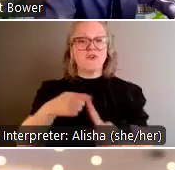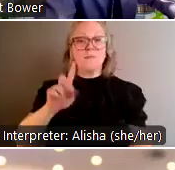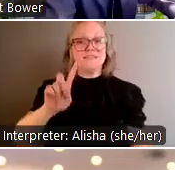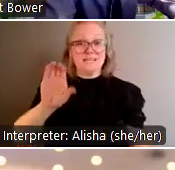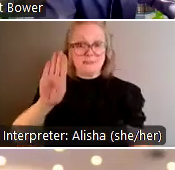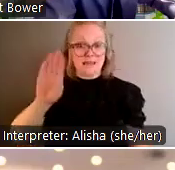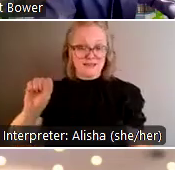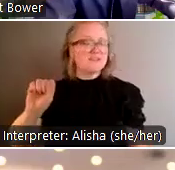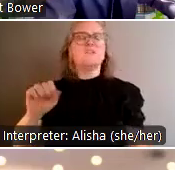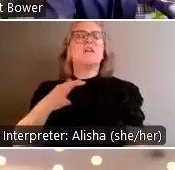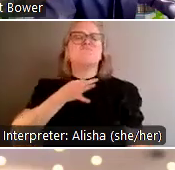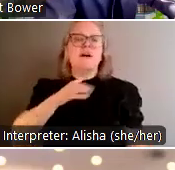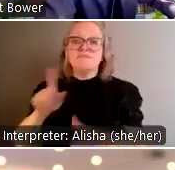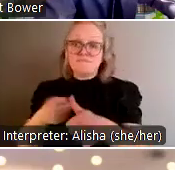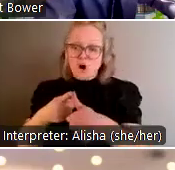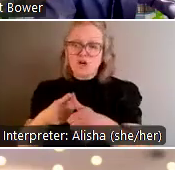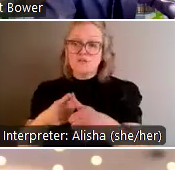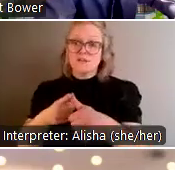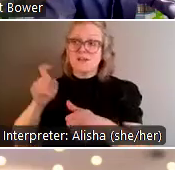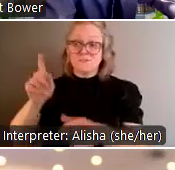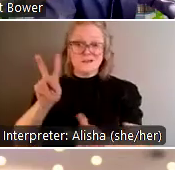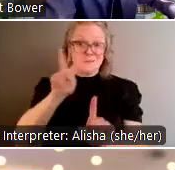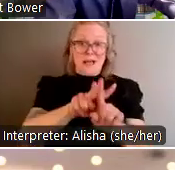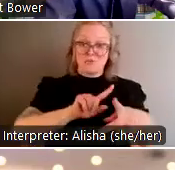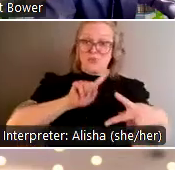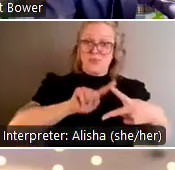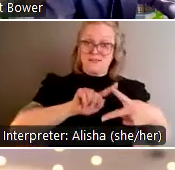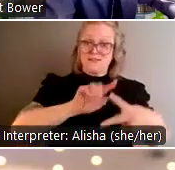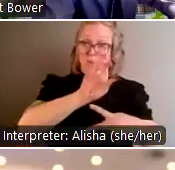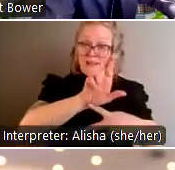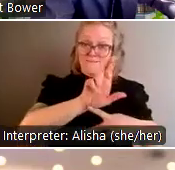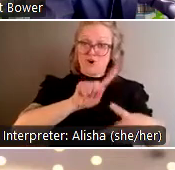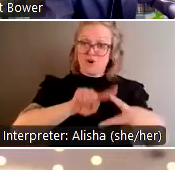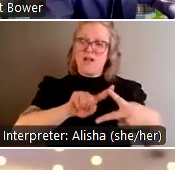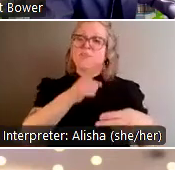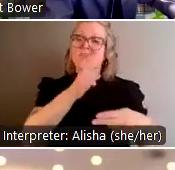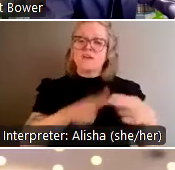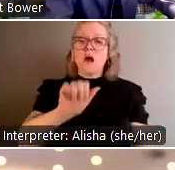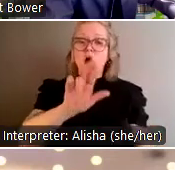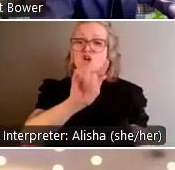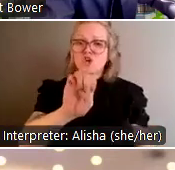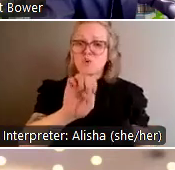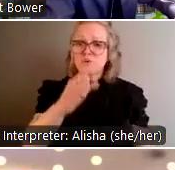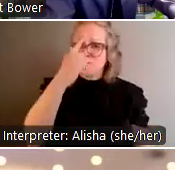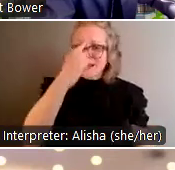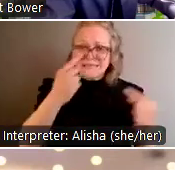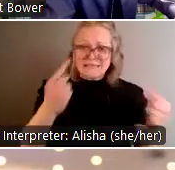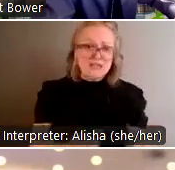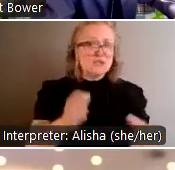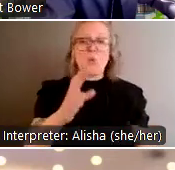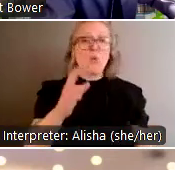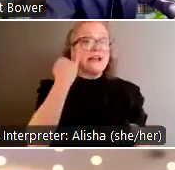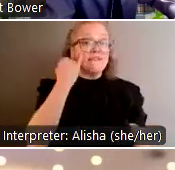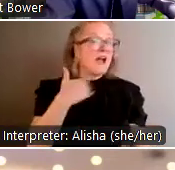to go first to the acute brain injury waiver, or if You've had some rehab. Are you able